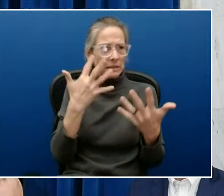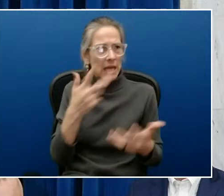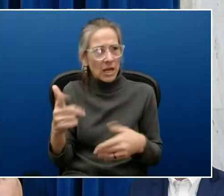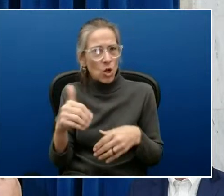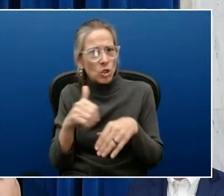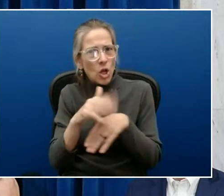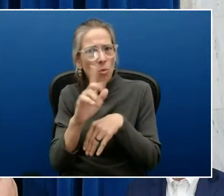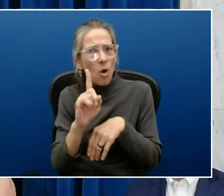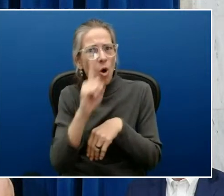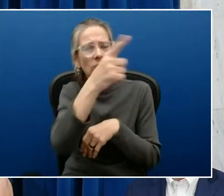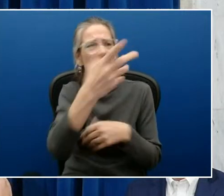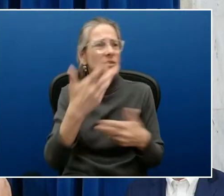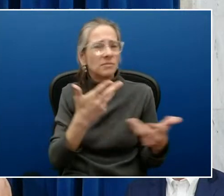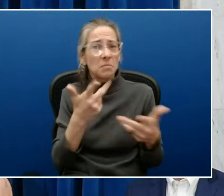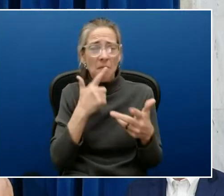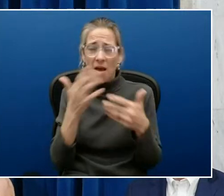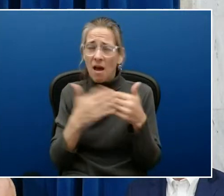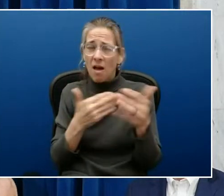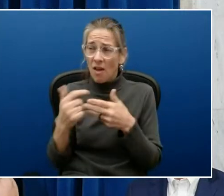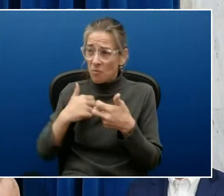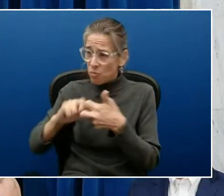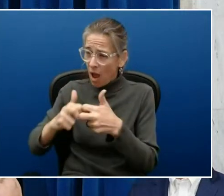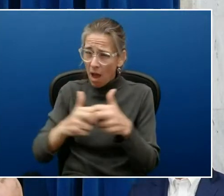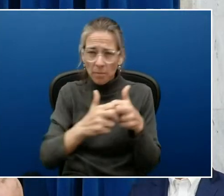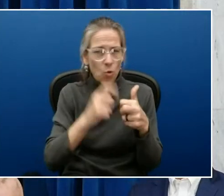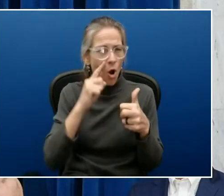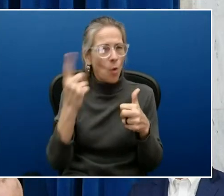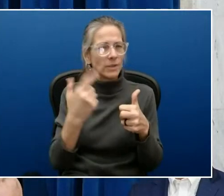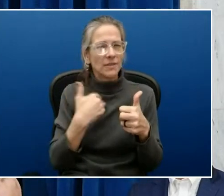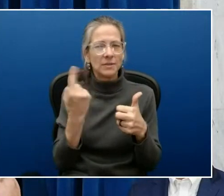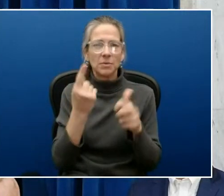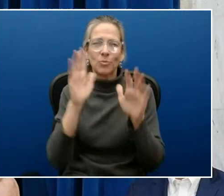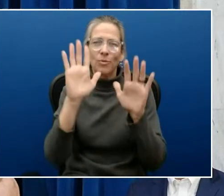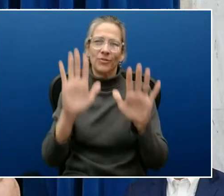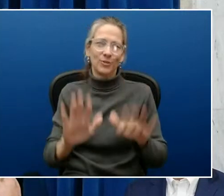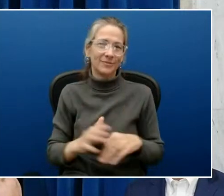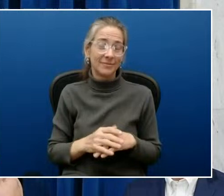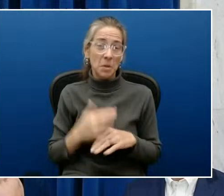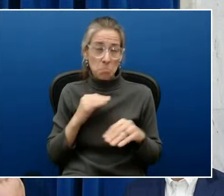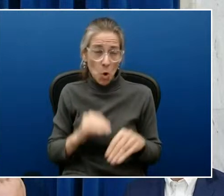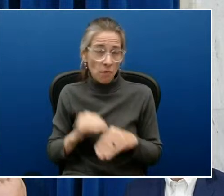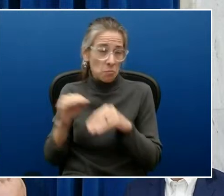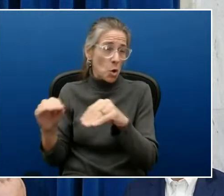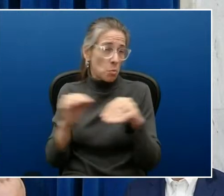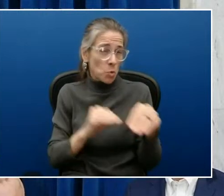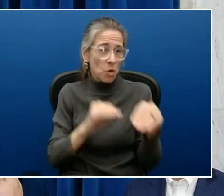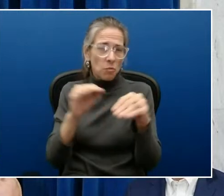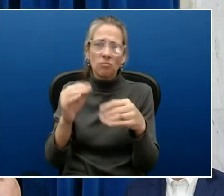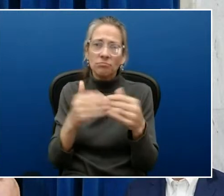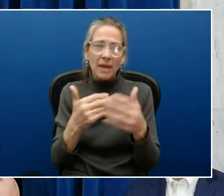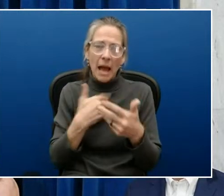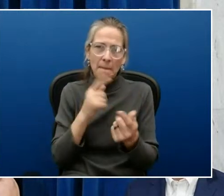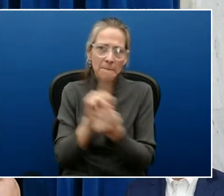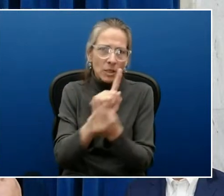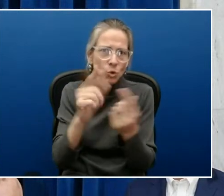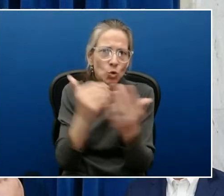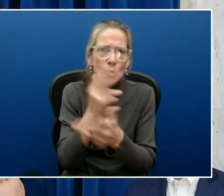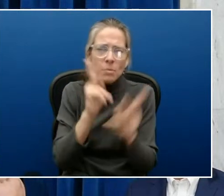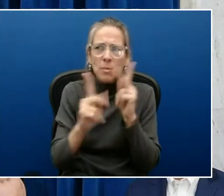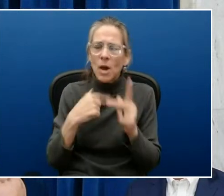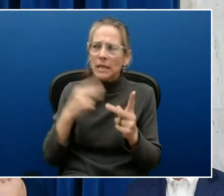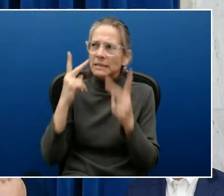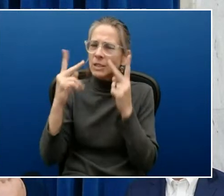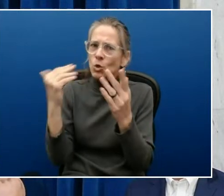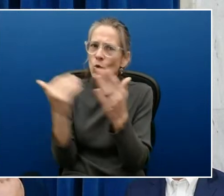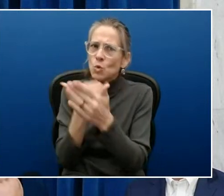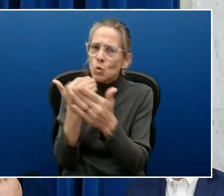past the thorns, you will always find the rose. Constant moving just provides more opportunities to meet new people or see new places, and watching them get